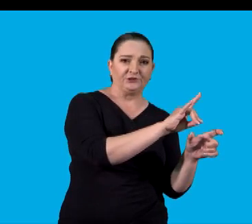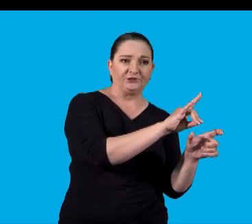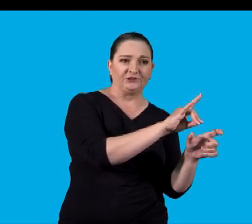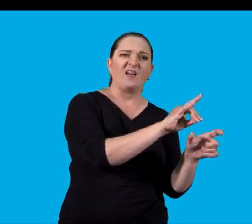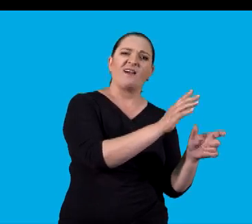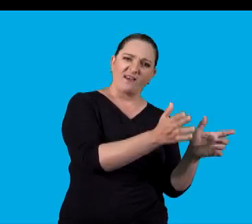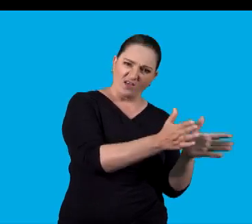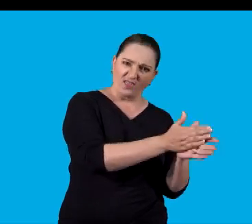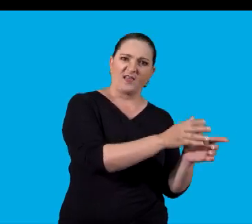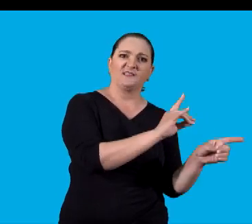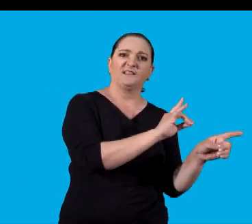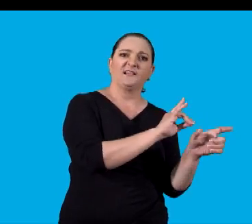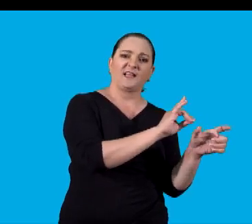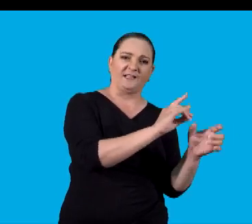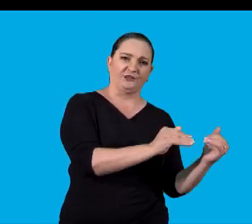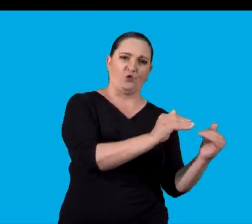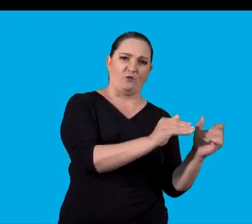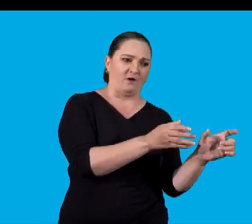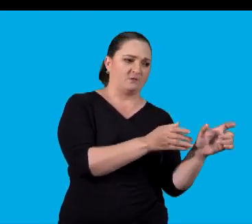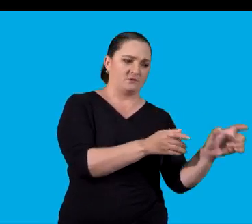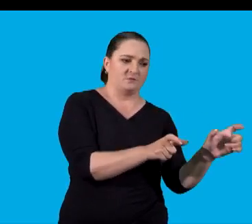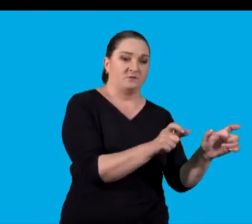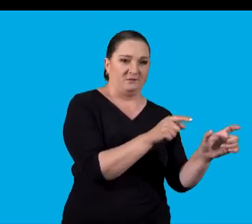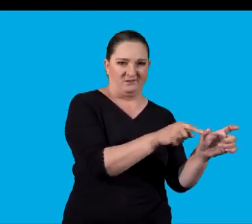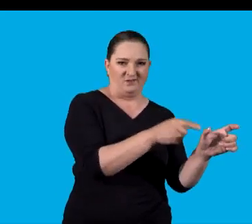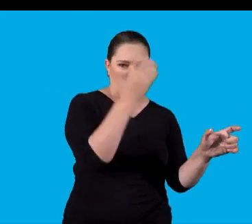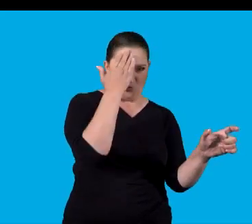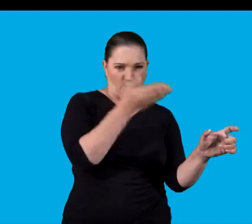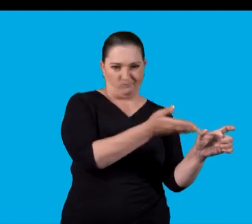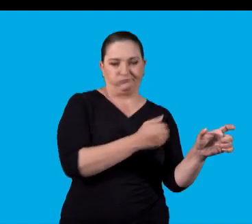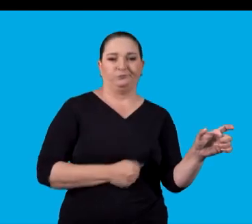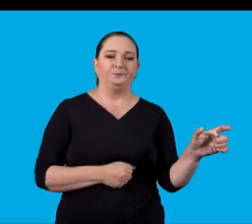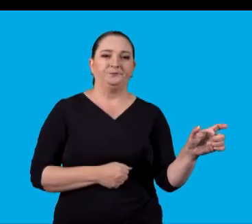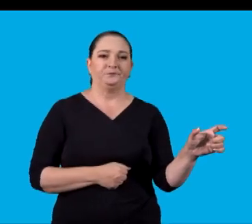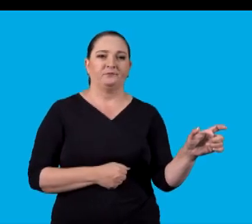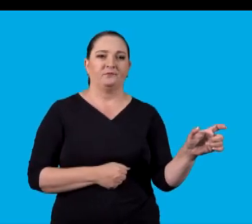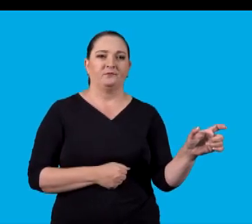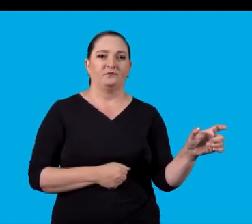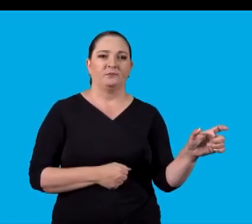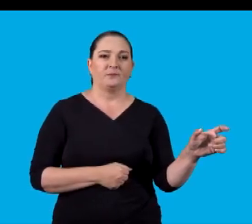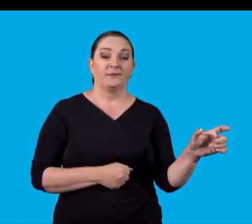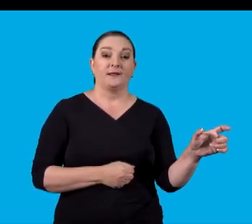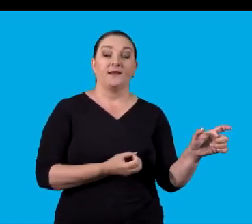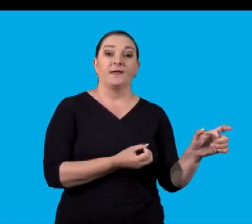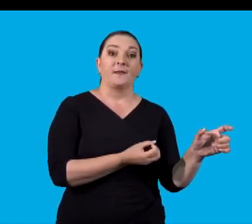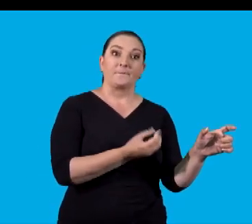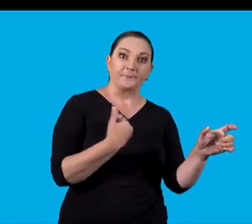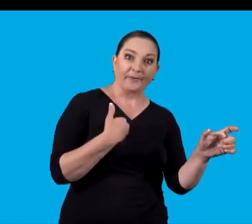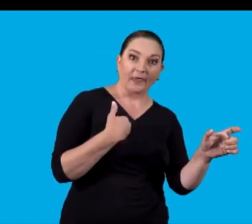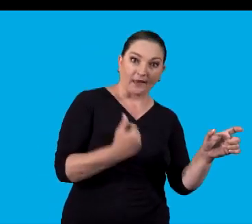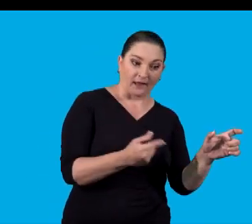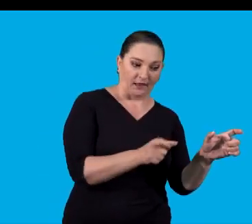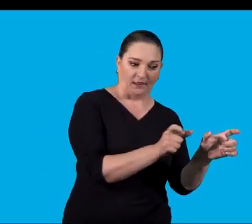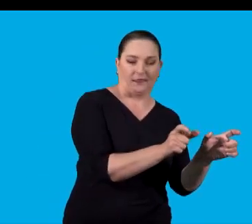and cash equivalents at the beginning. Okay, so this